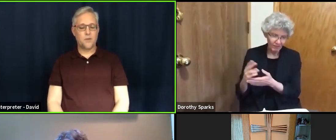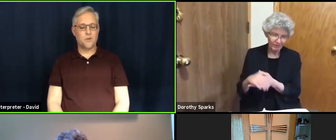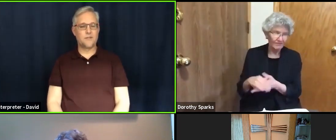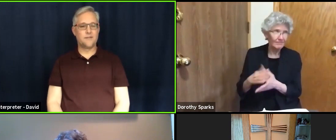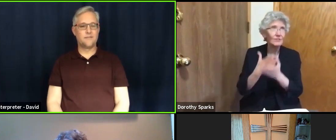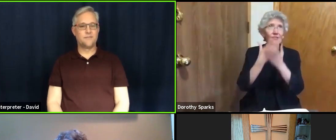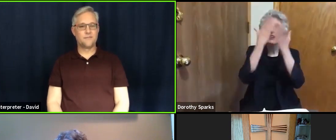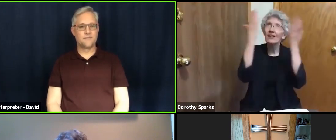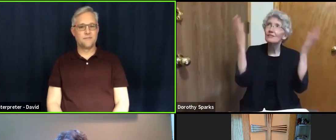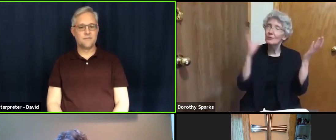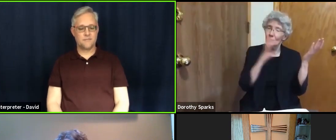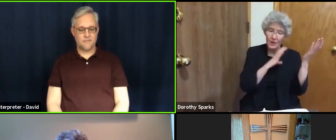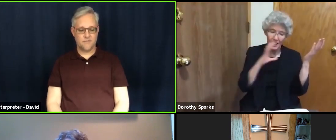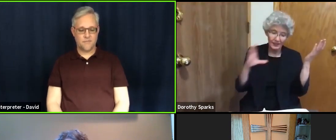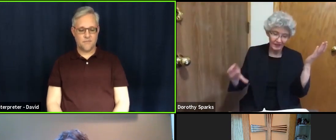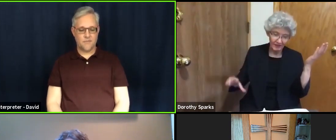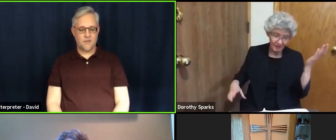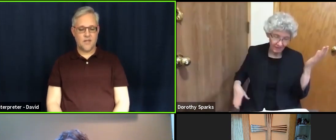Holy One,